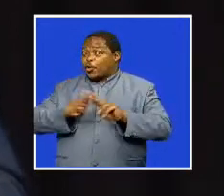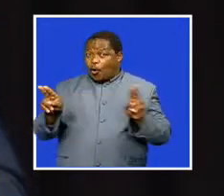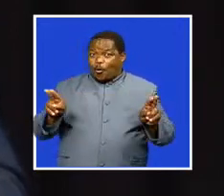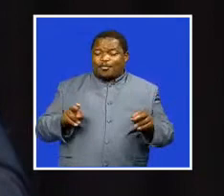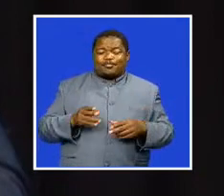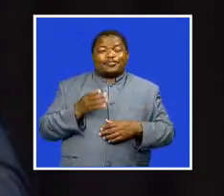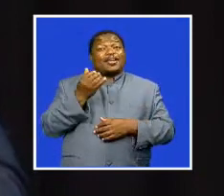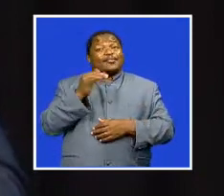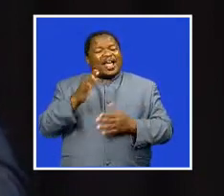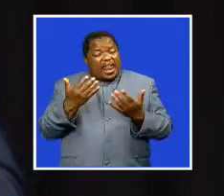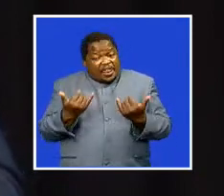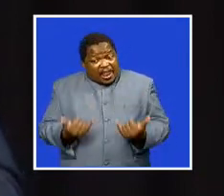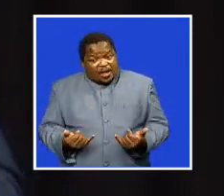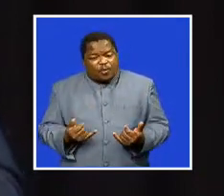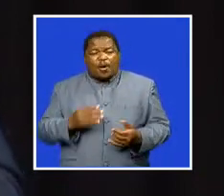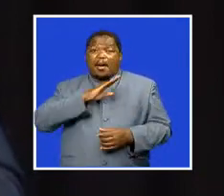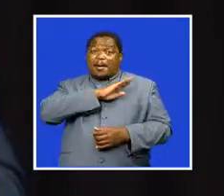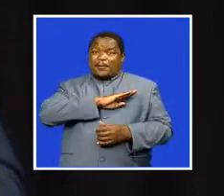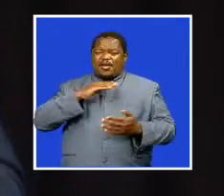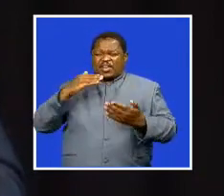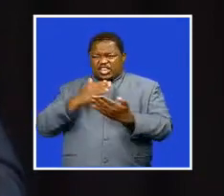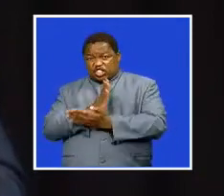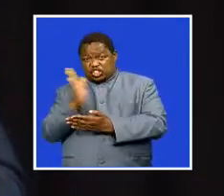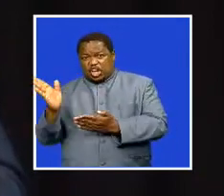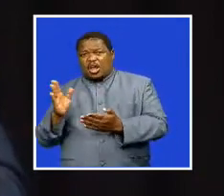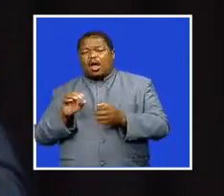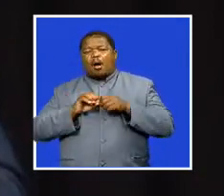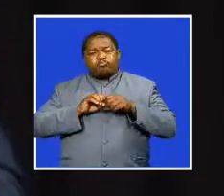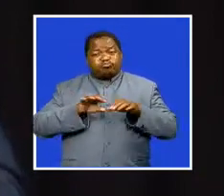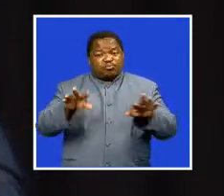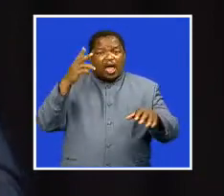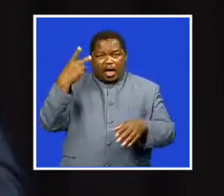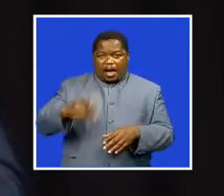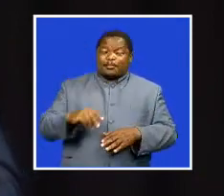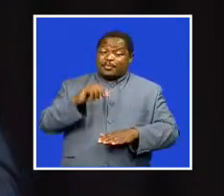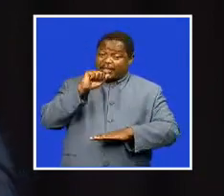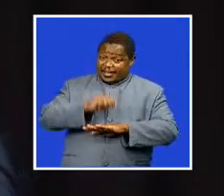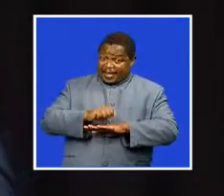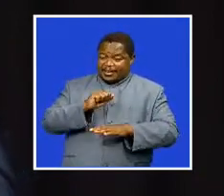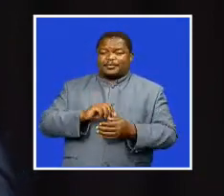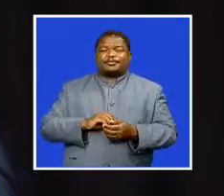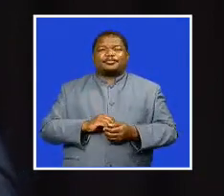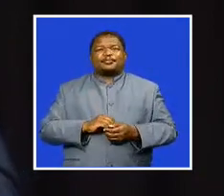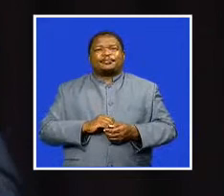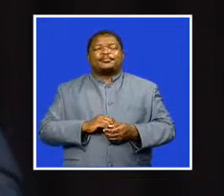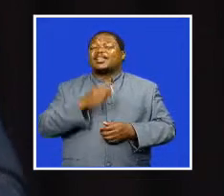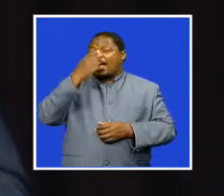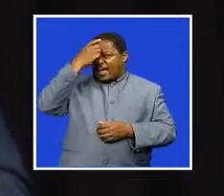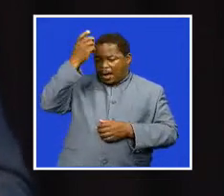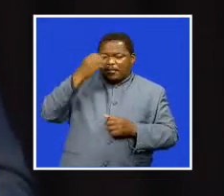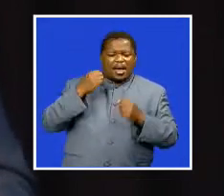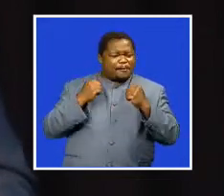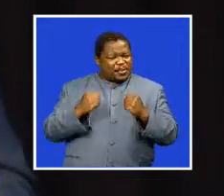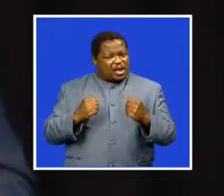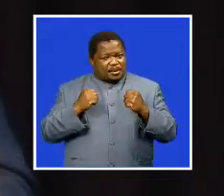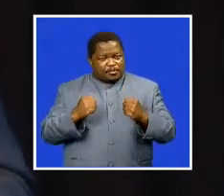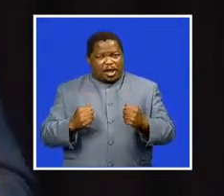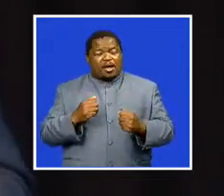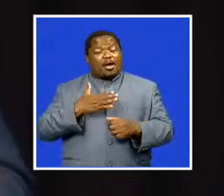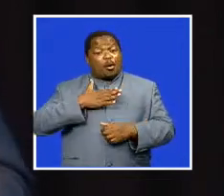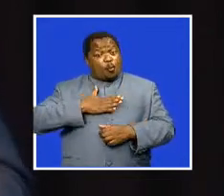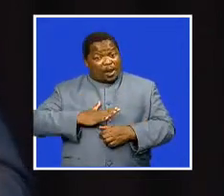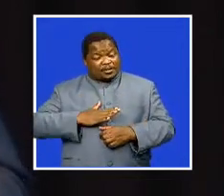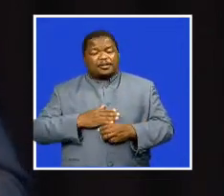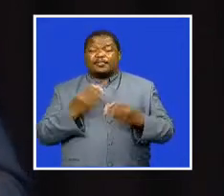irresponsibly individually. His Majesty's government remains committed to ensuring the health and safety